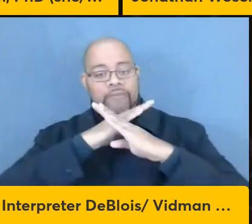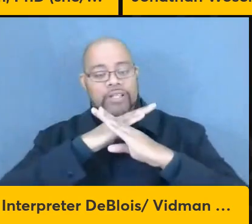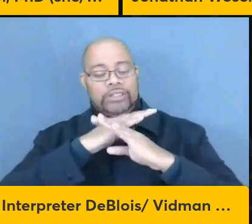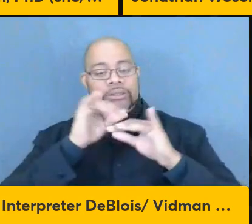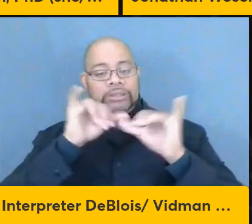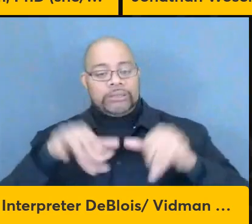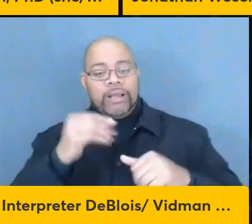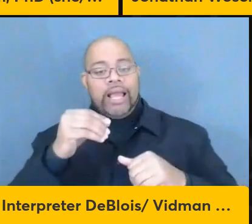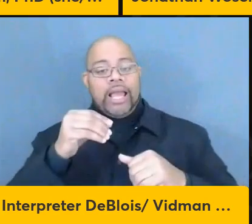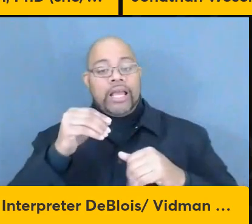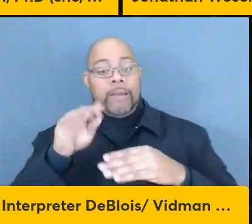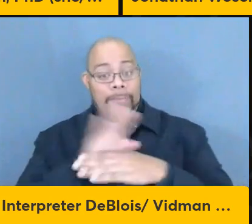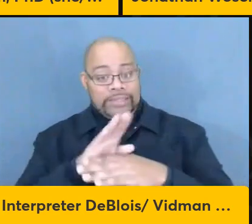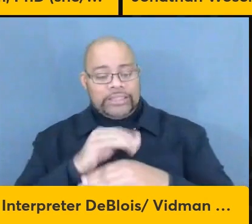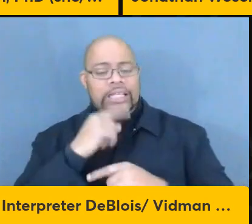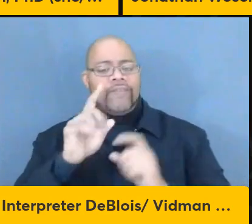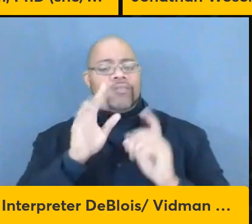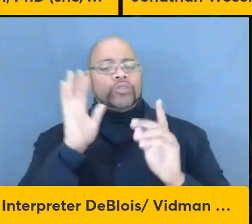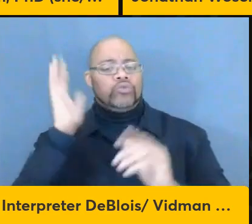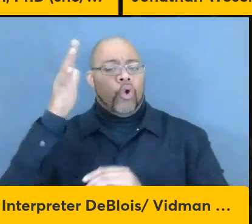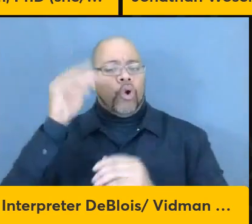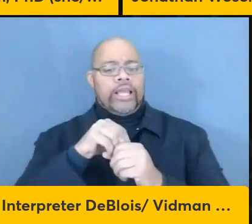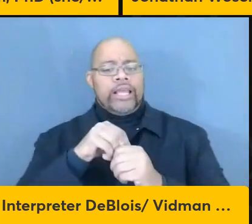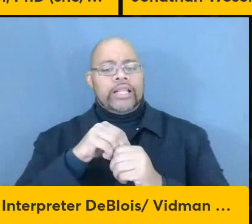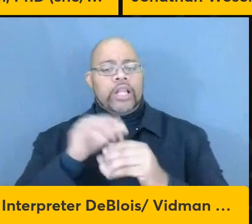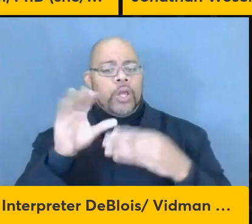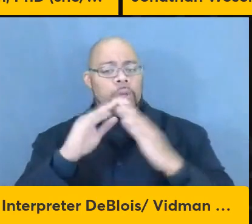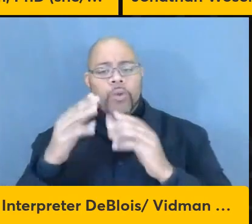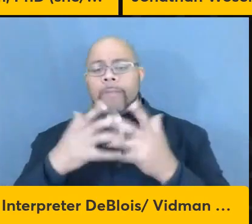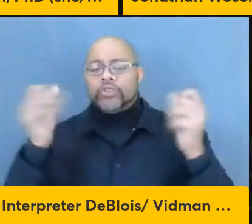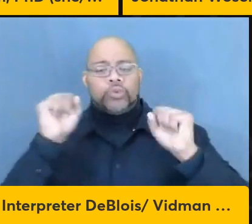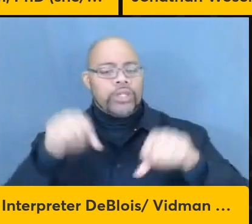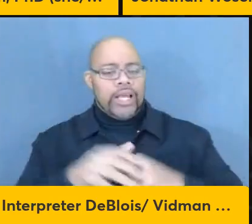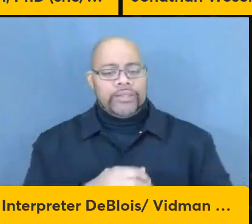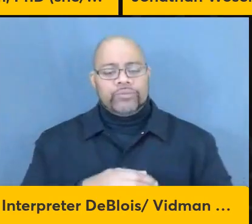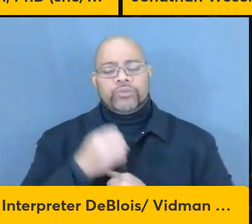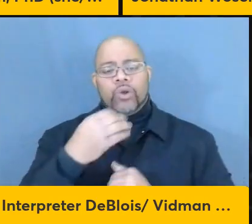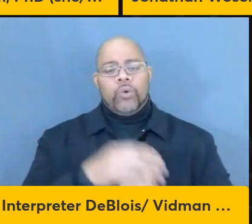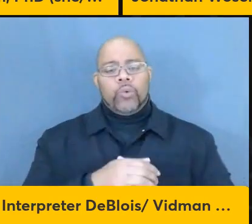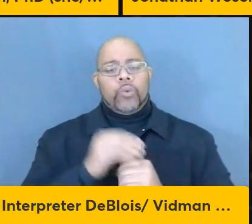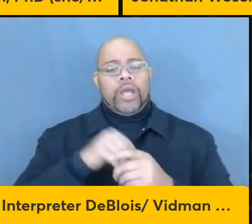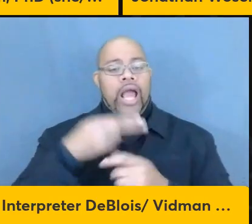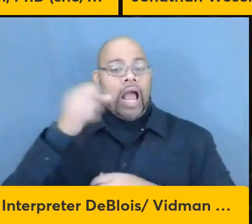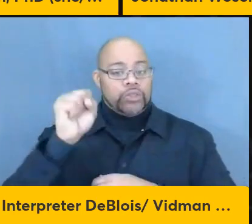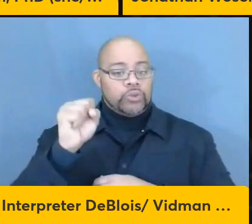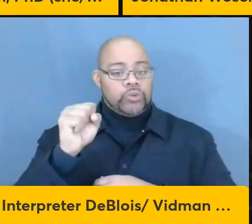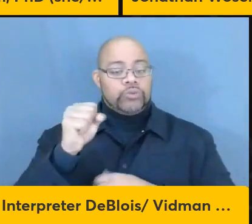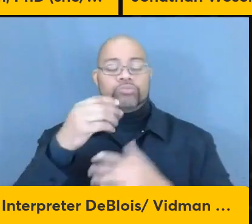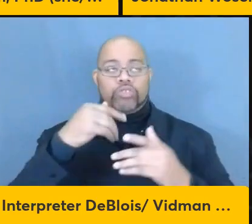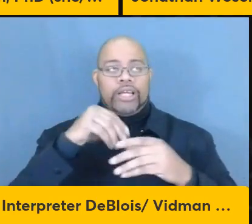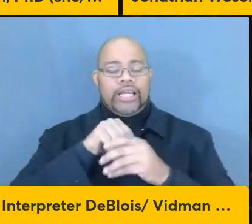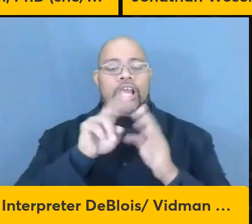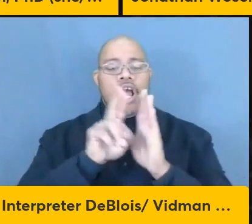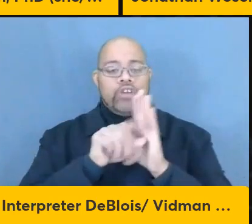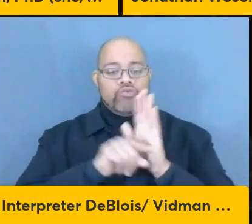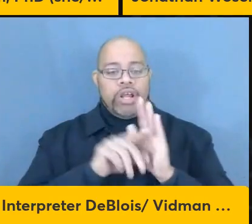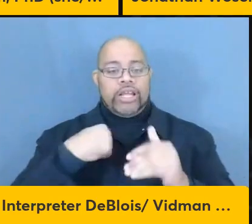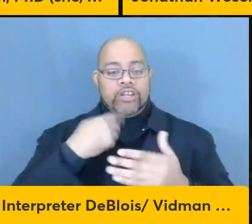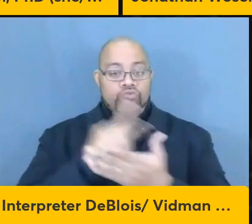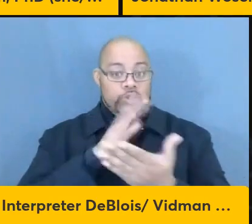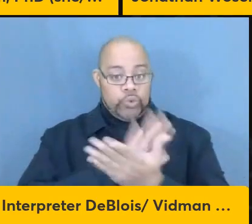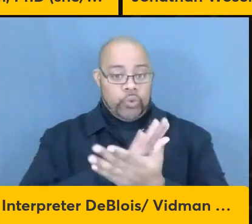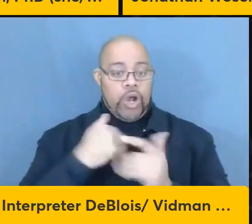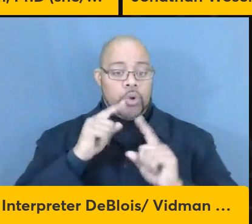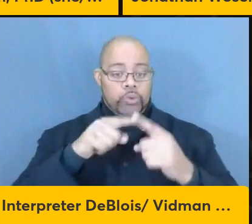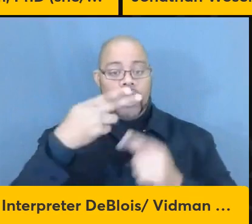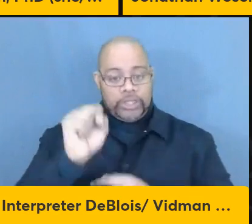entrepreneurship was by giving talks in the community as much as you can. So in high school, in undergrad, and when I was in grad school, I went